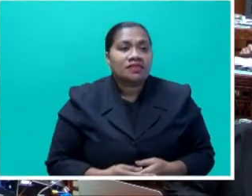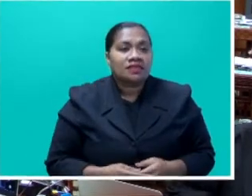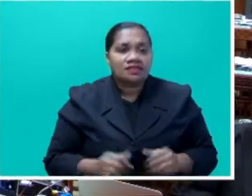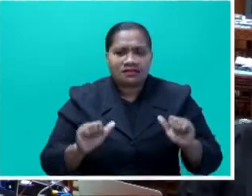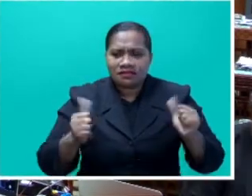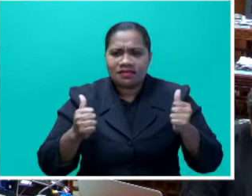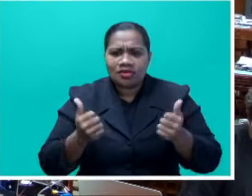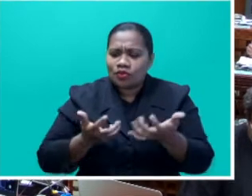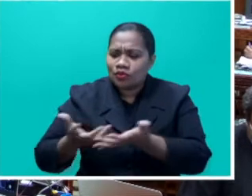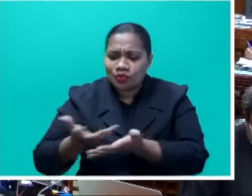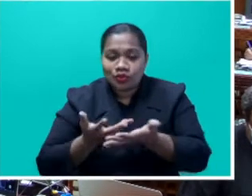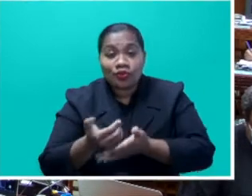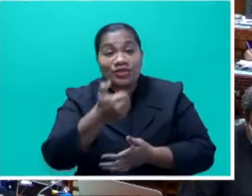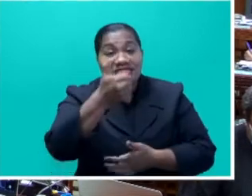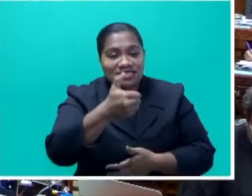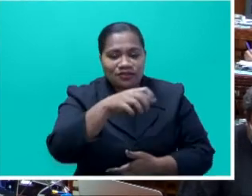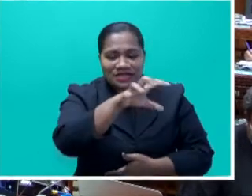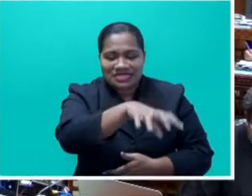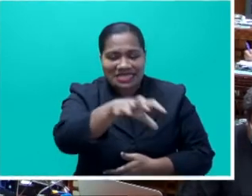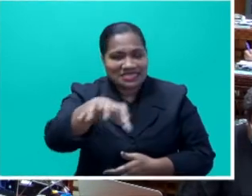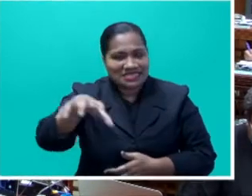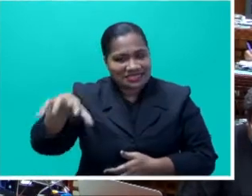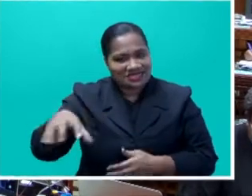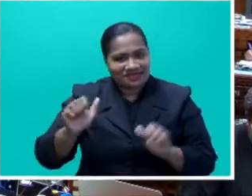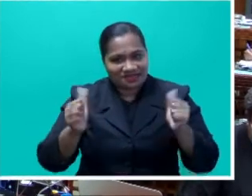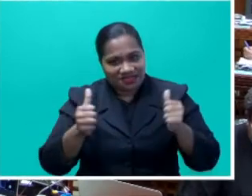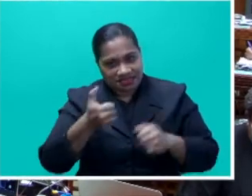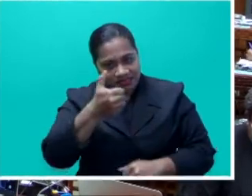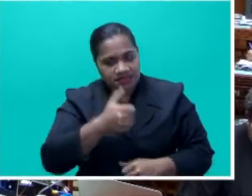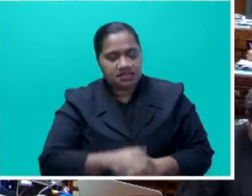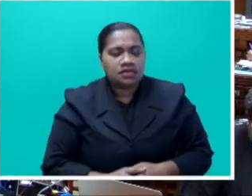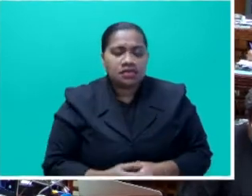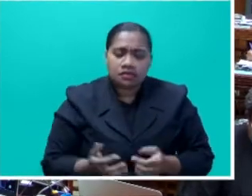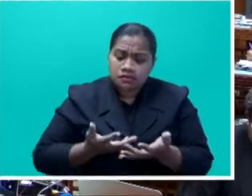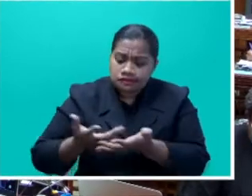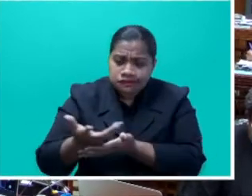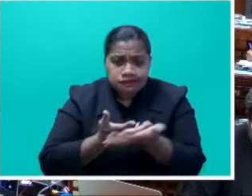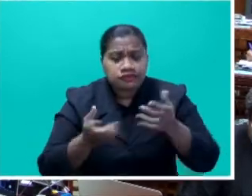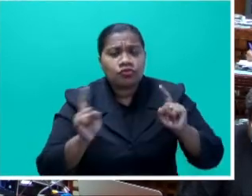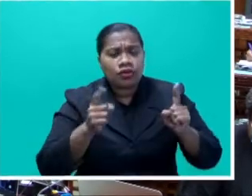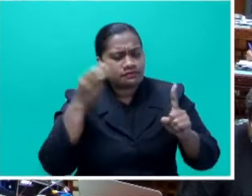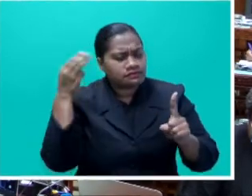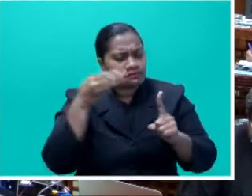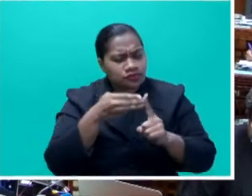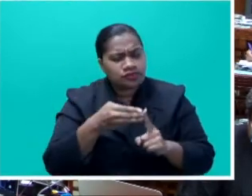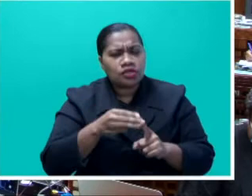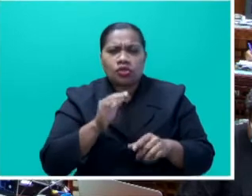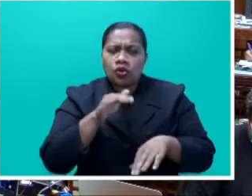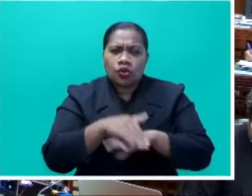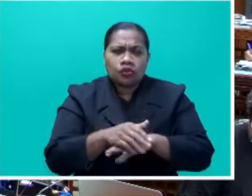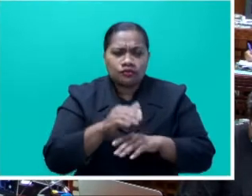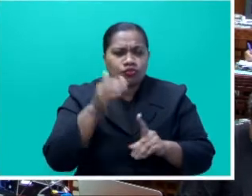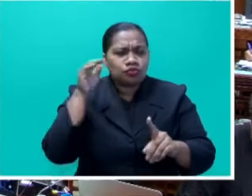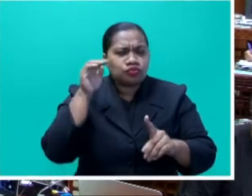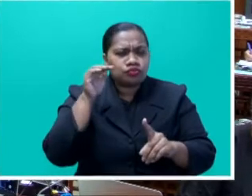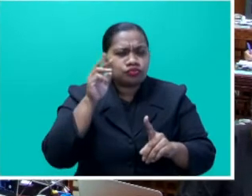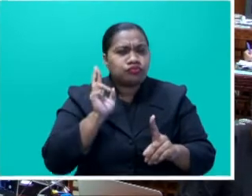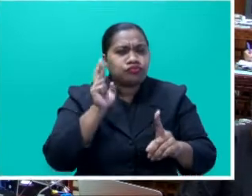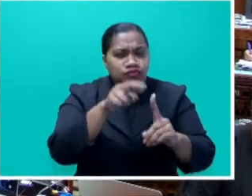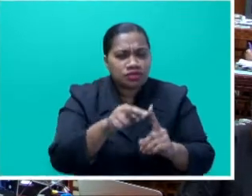consultations with 6 of those sectors. Mr. Speaker, the consultation aimed to reach over 2,500 women, men, and